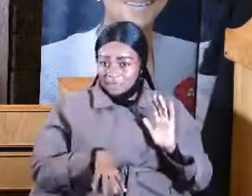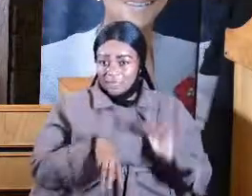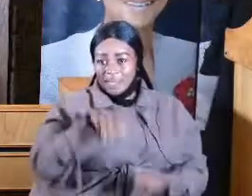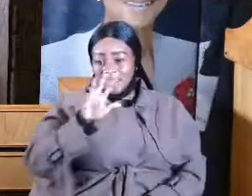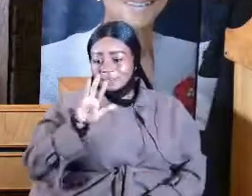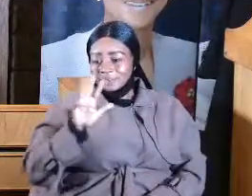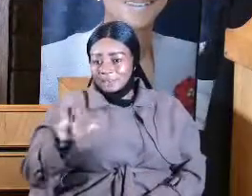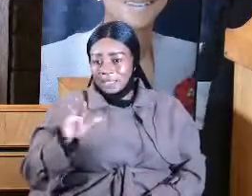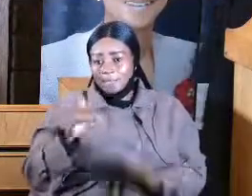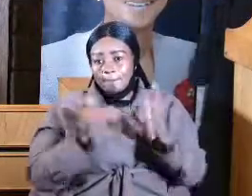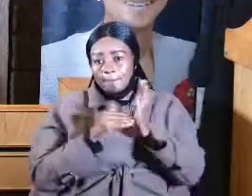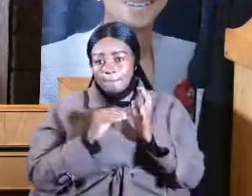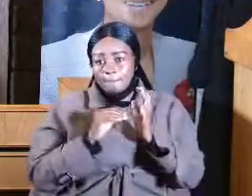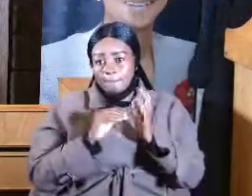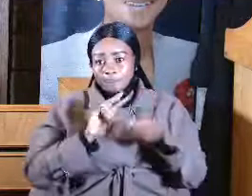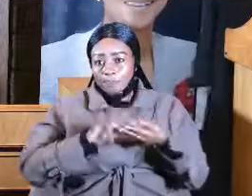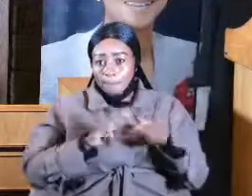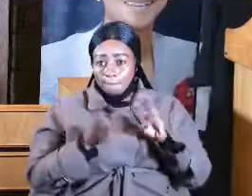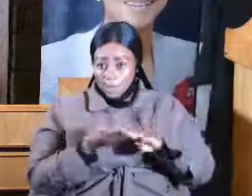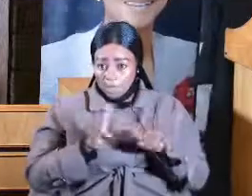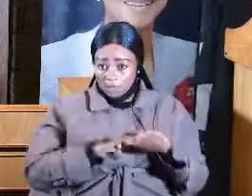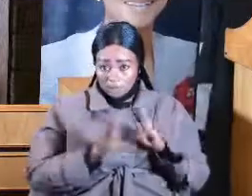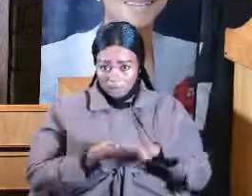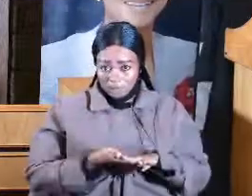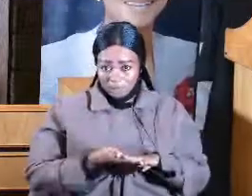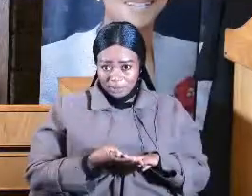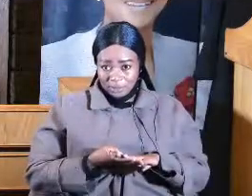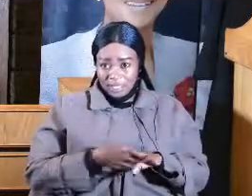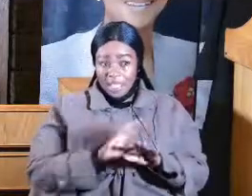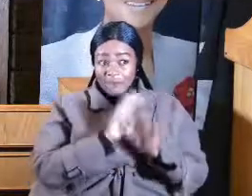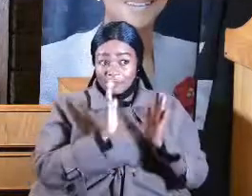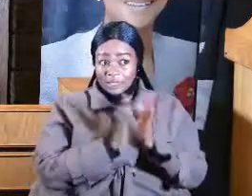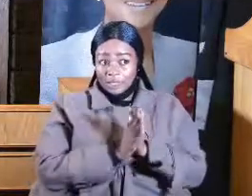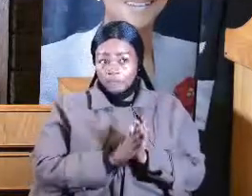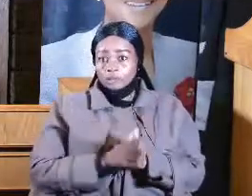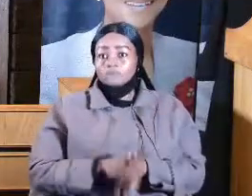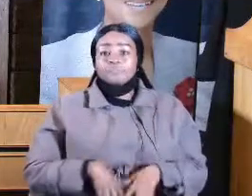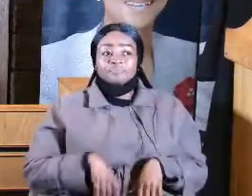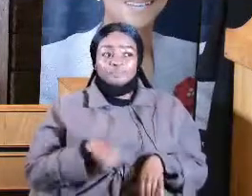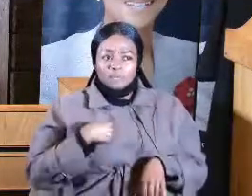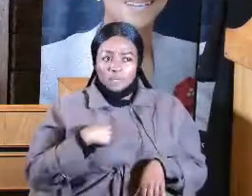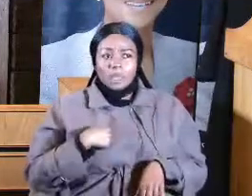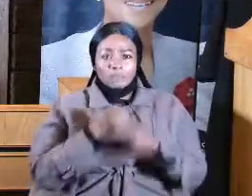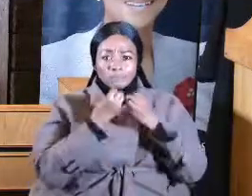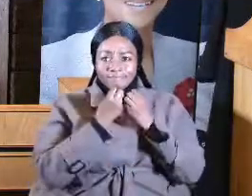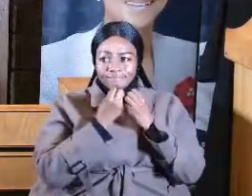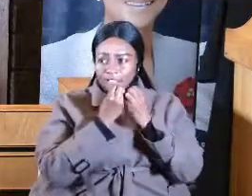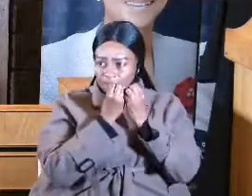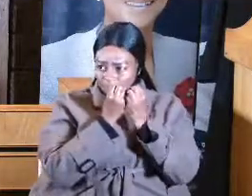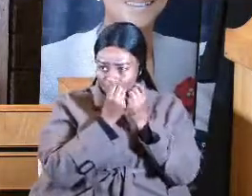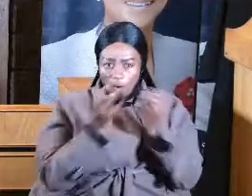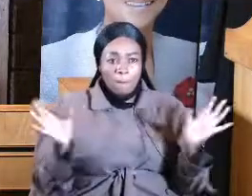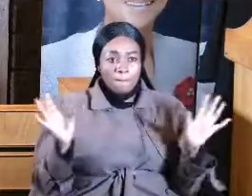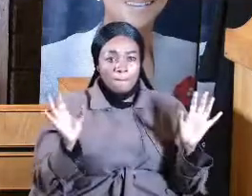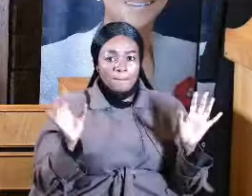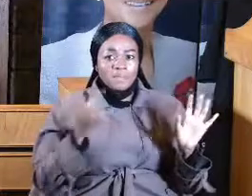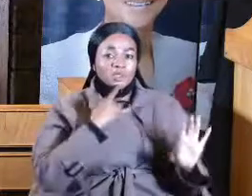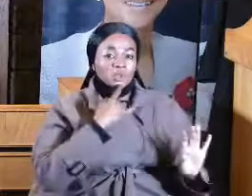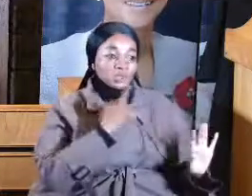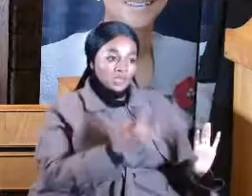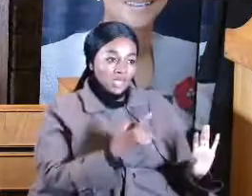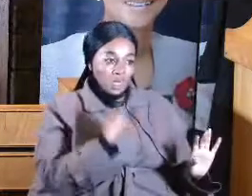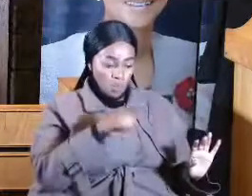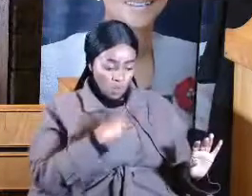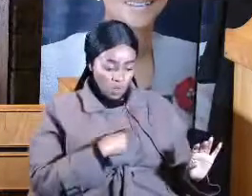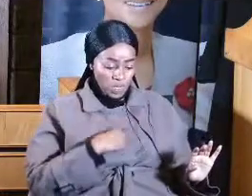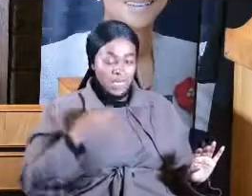99% in mathematics. I am raising all these things, Program Director, just to say, as